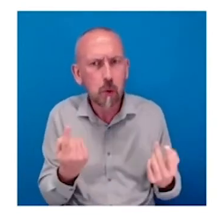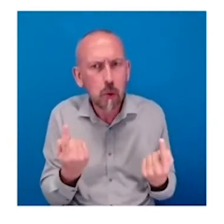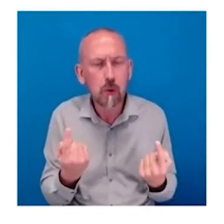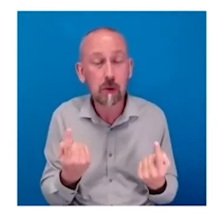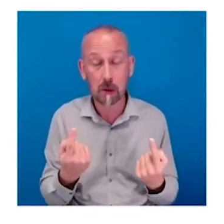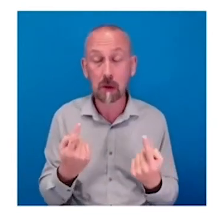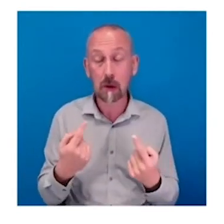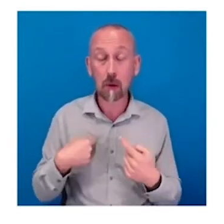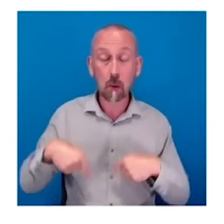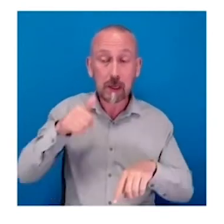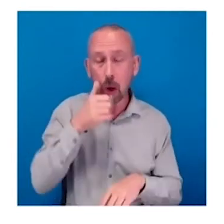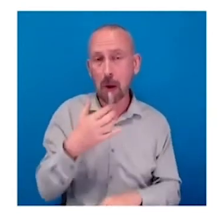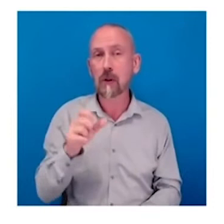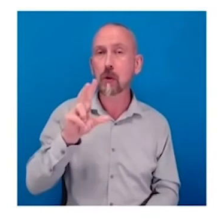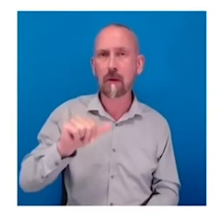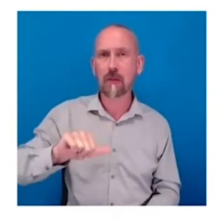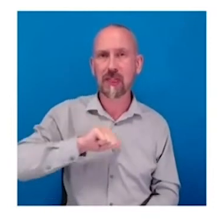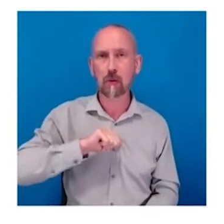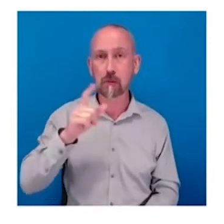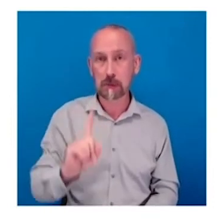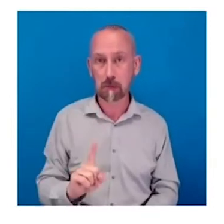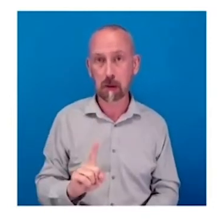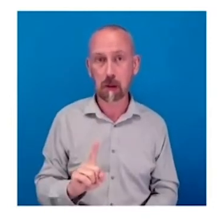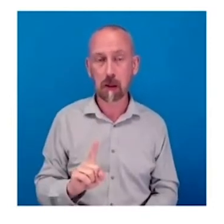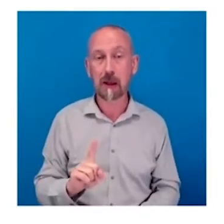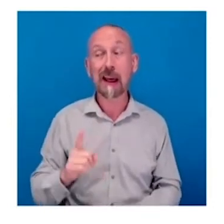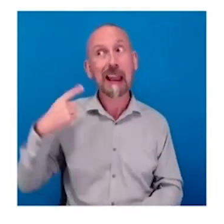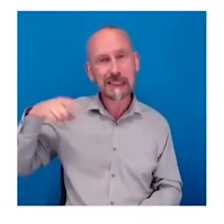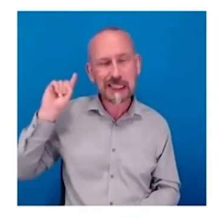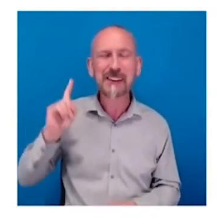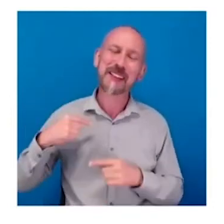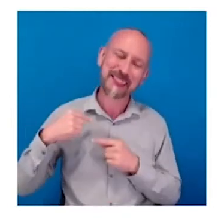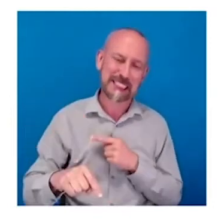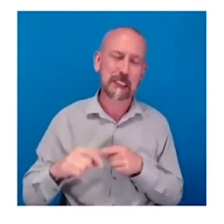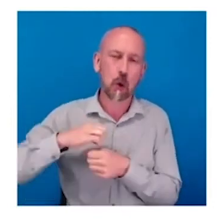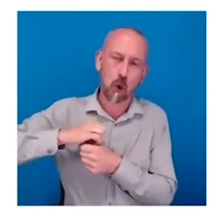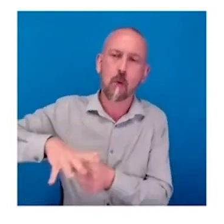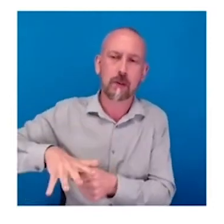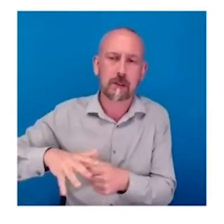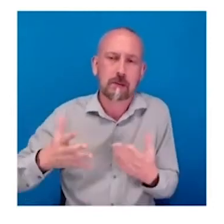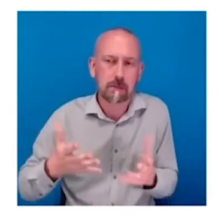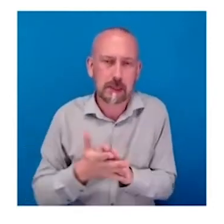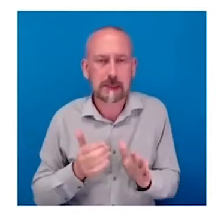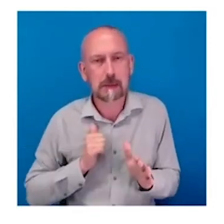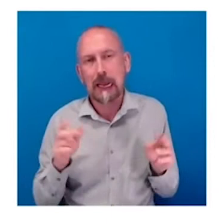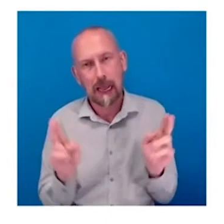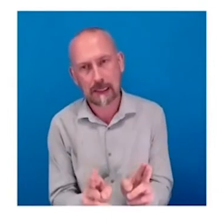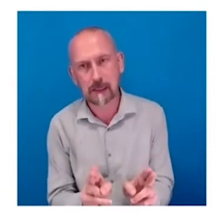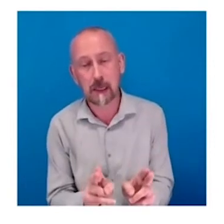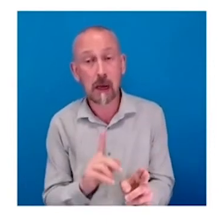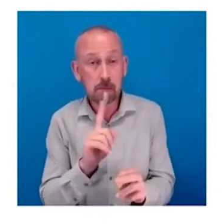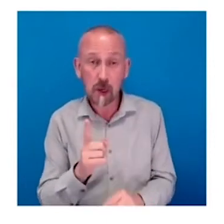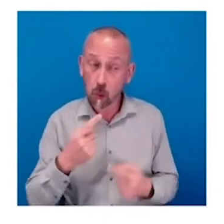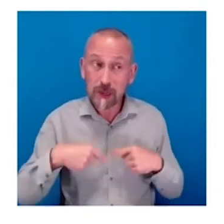it. That was in last year. This year with COVID, I'm pretty sure it's going to be less. But nonetheless, we know people are using this,